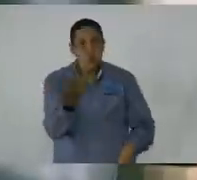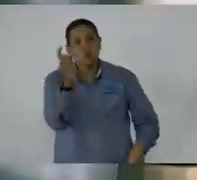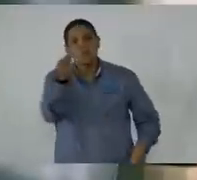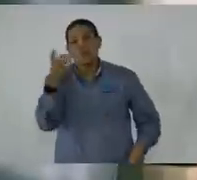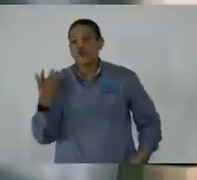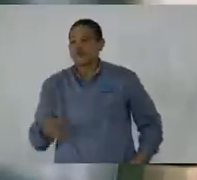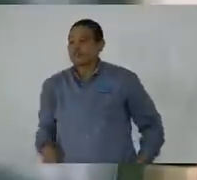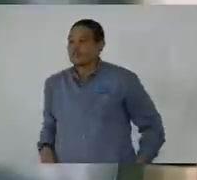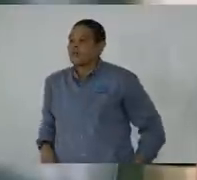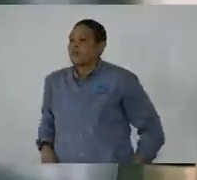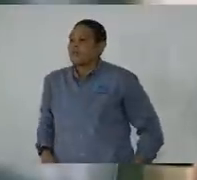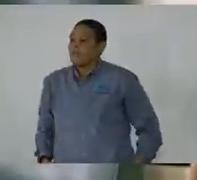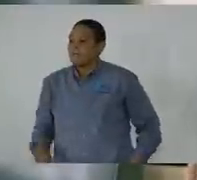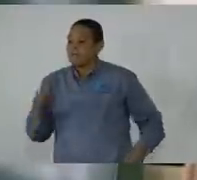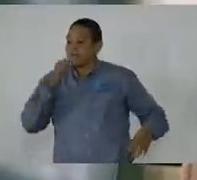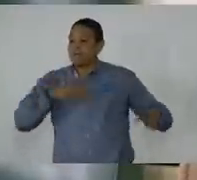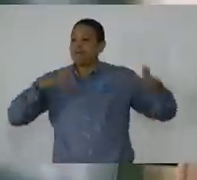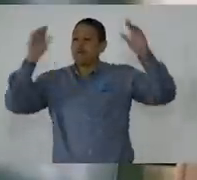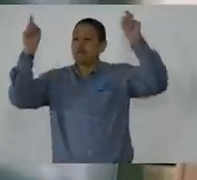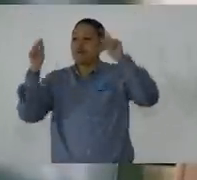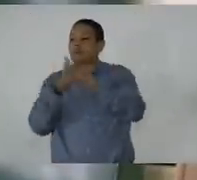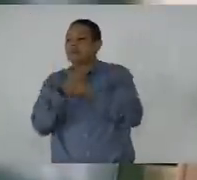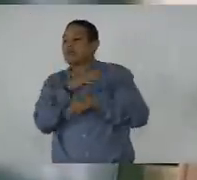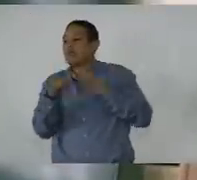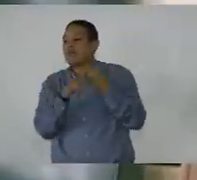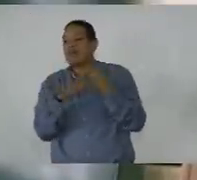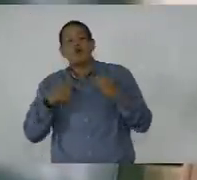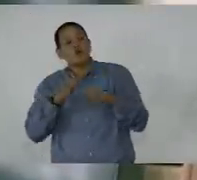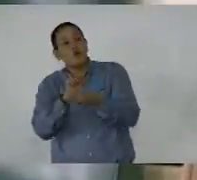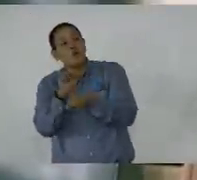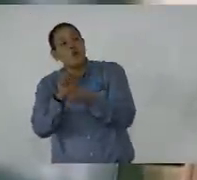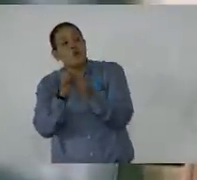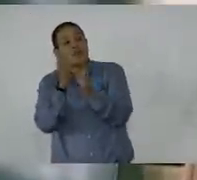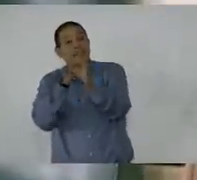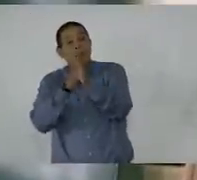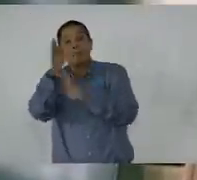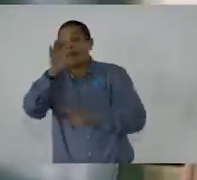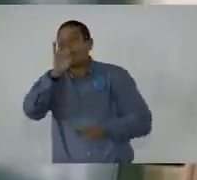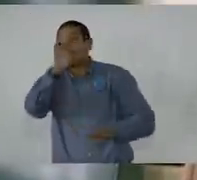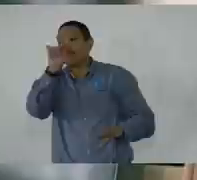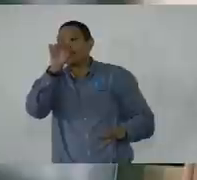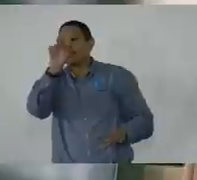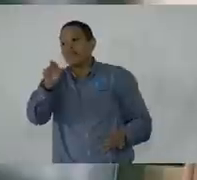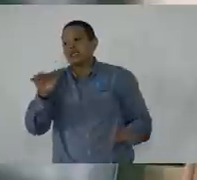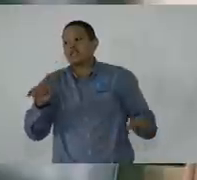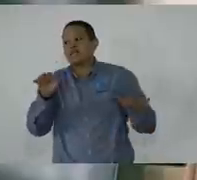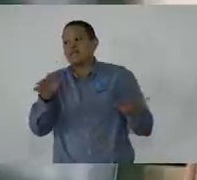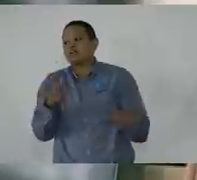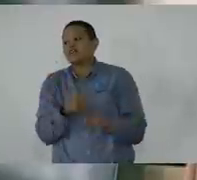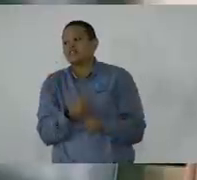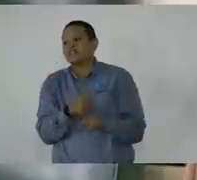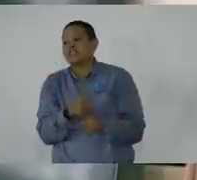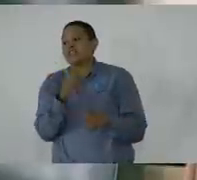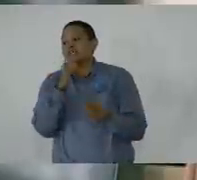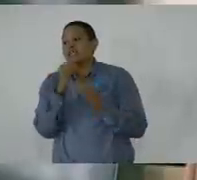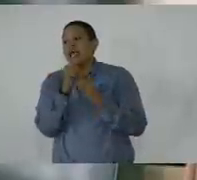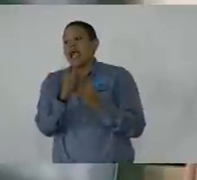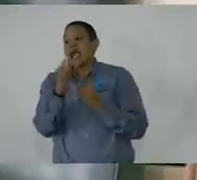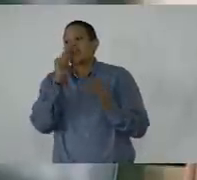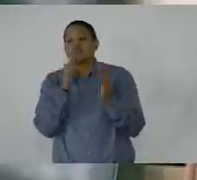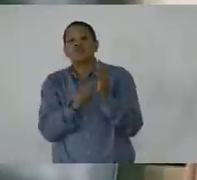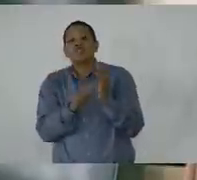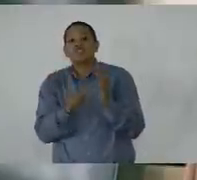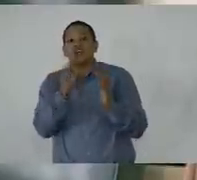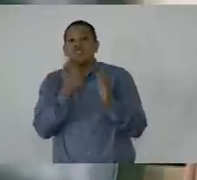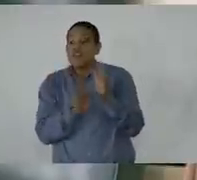Madam Speaker, we are working with the main fertilizer manufacturer also to guide research for the development